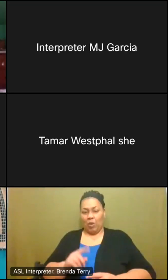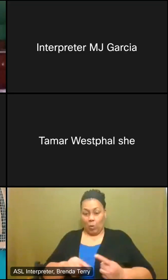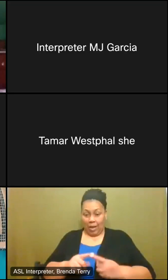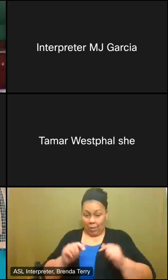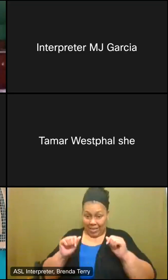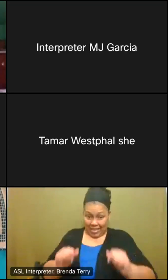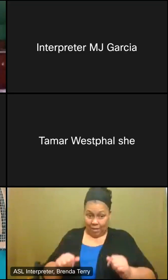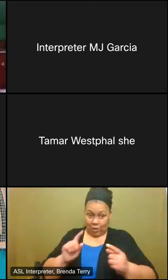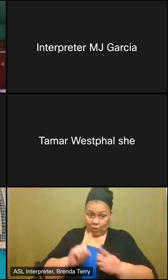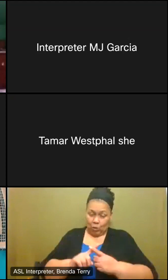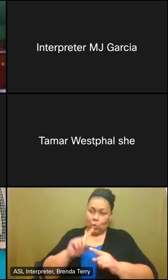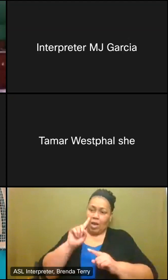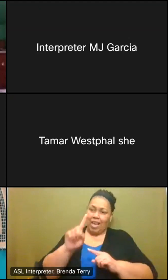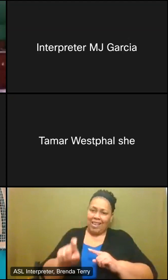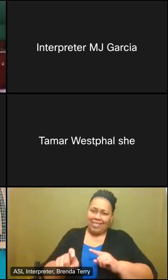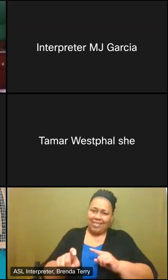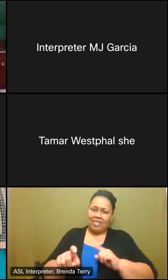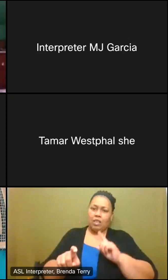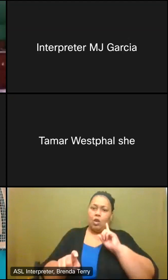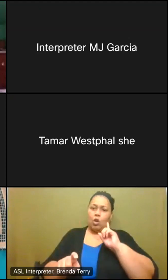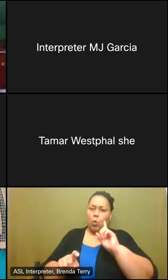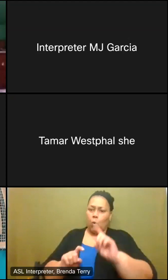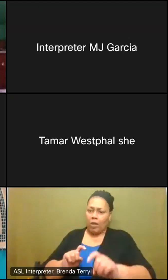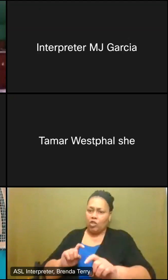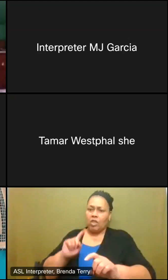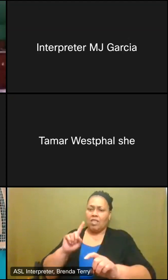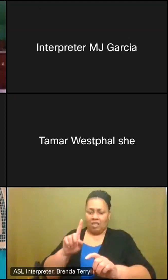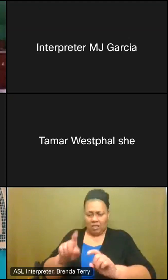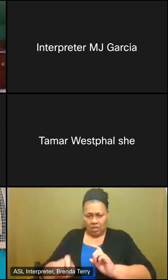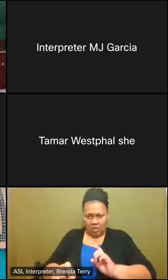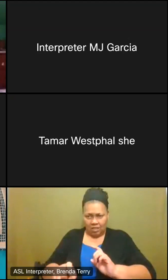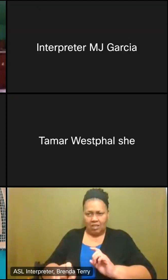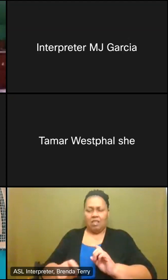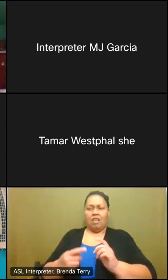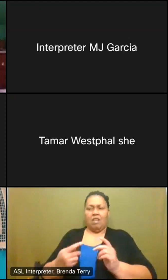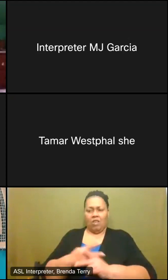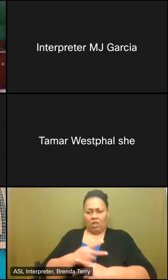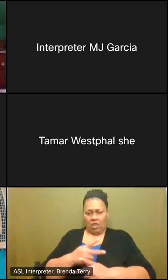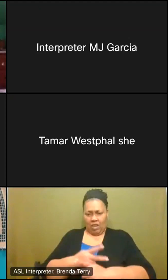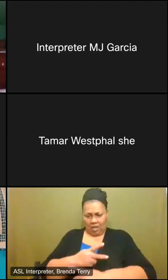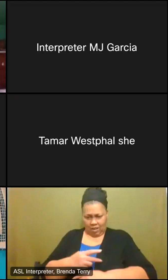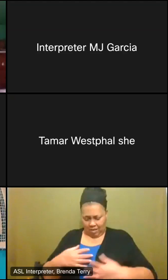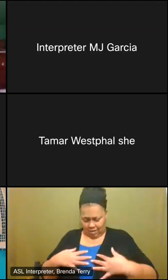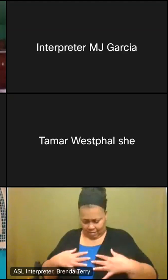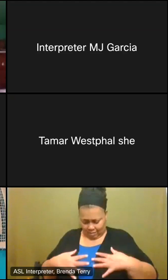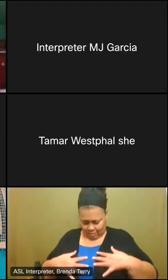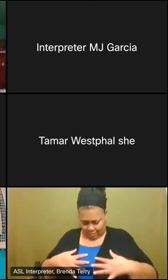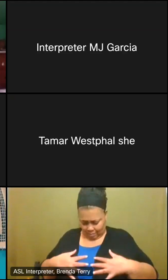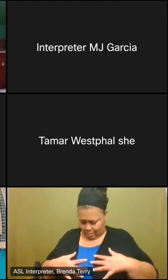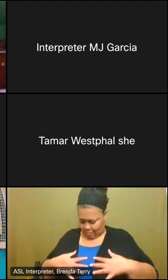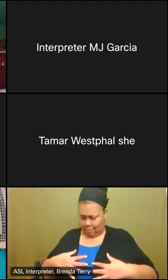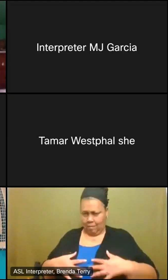to start asking questions and figuring out what I was feeling and wanting to know more about